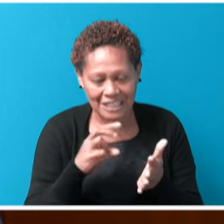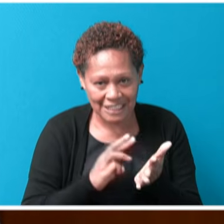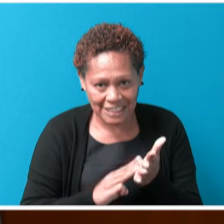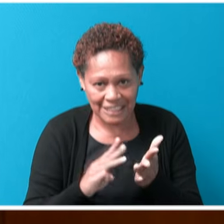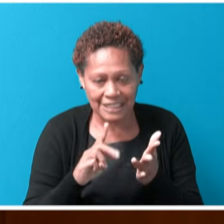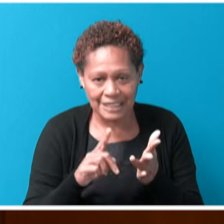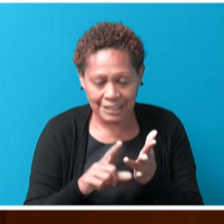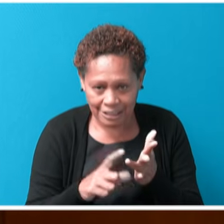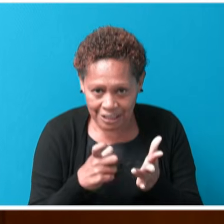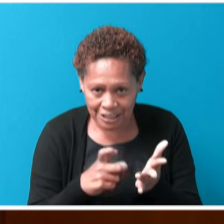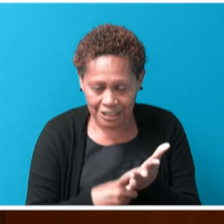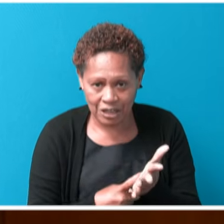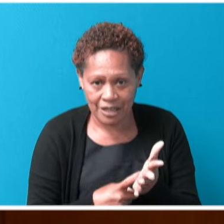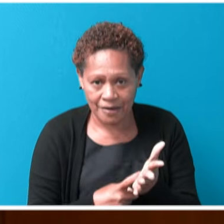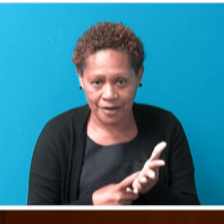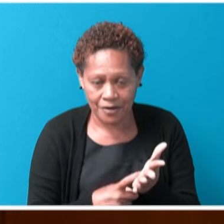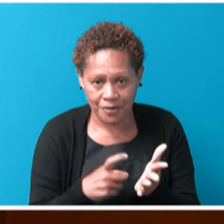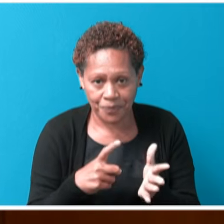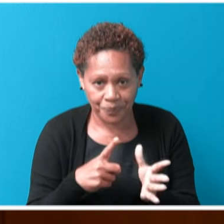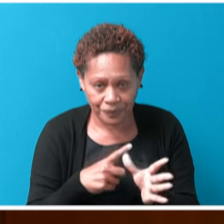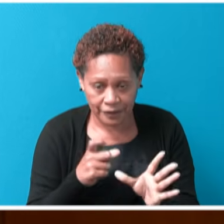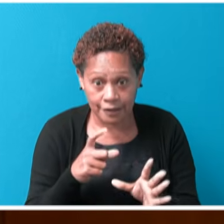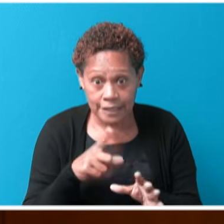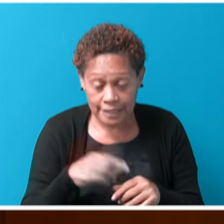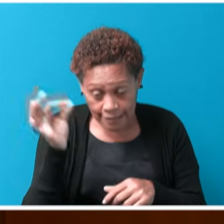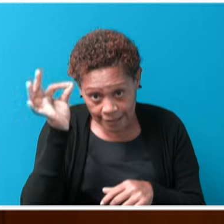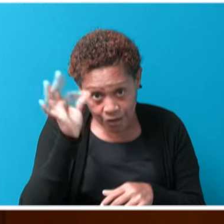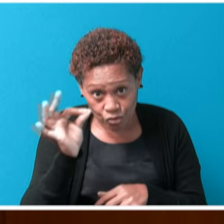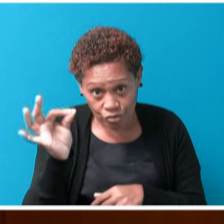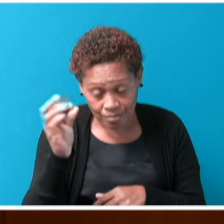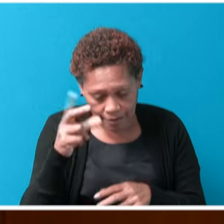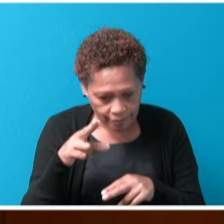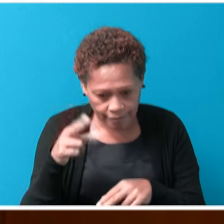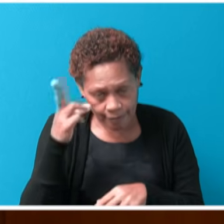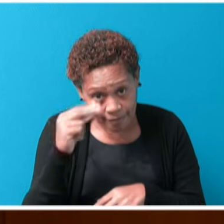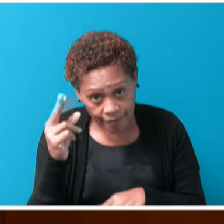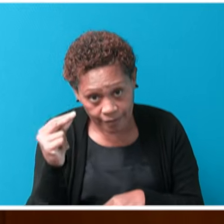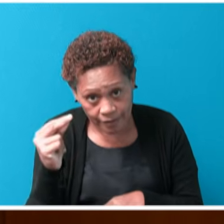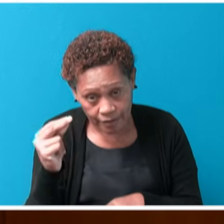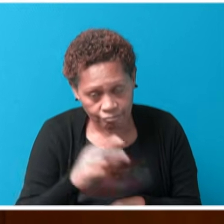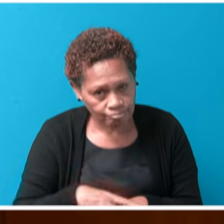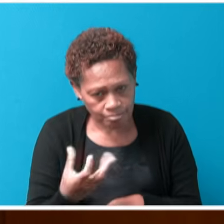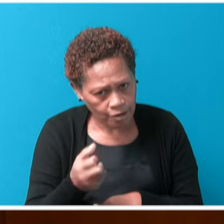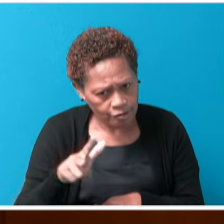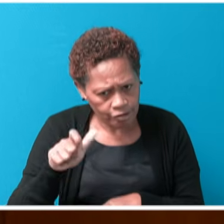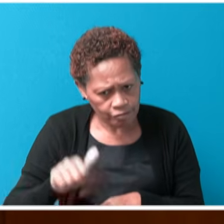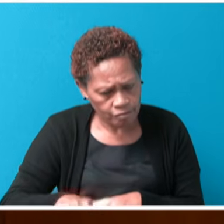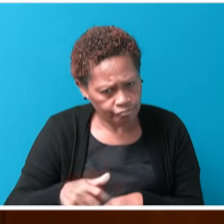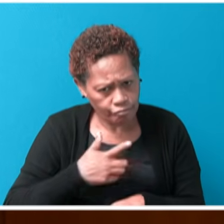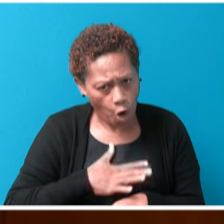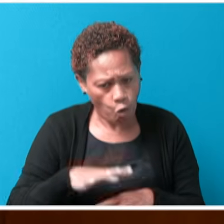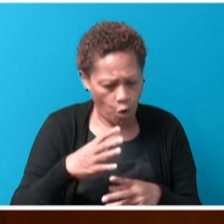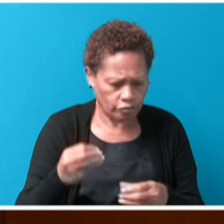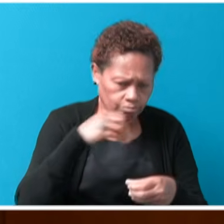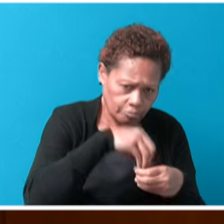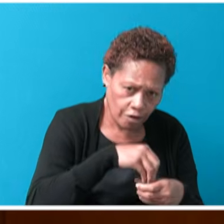To the indigenous Fijians and Ratuman, their rights to their status and resources, the way they want to evolve their traditional